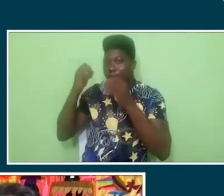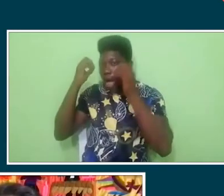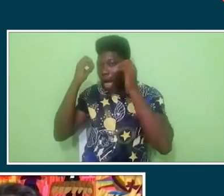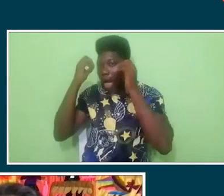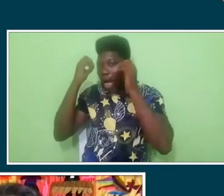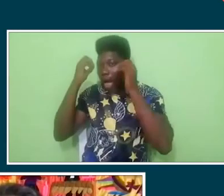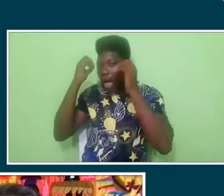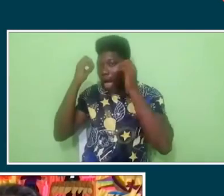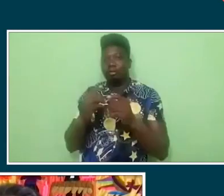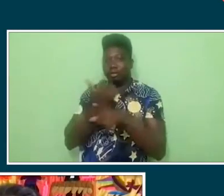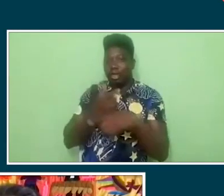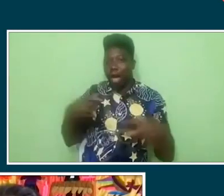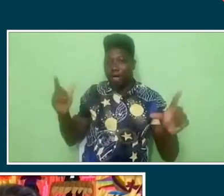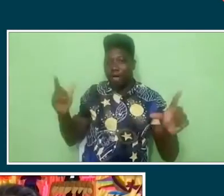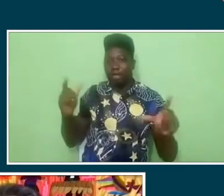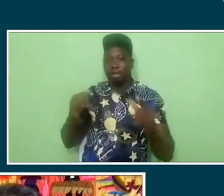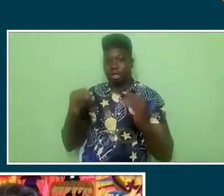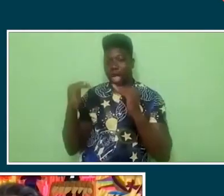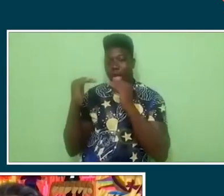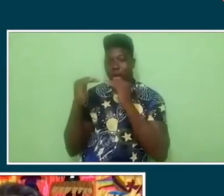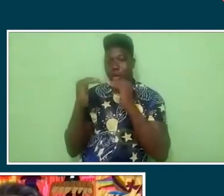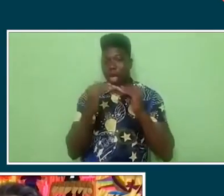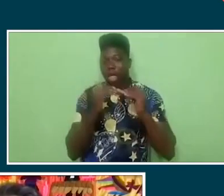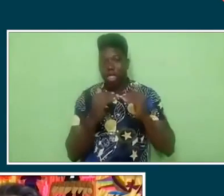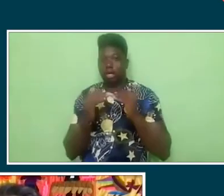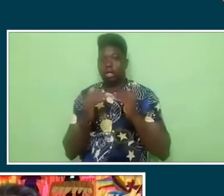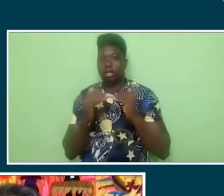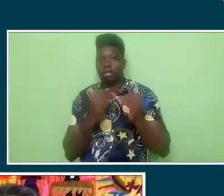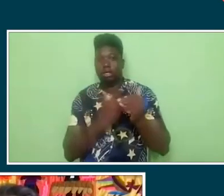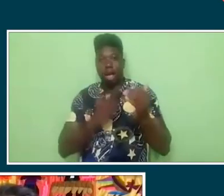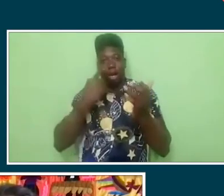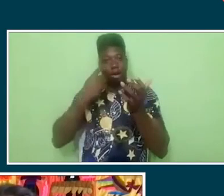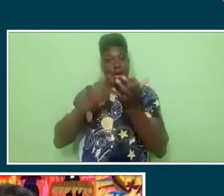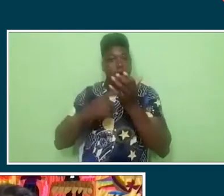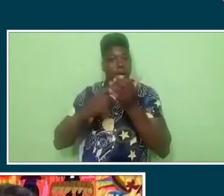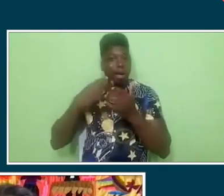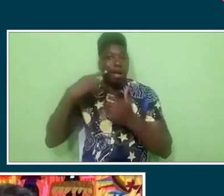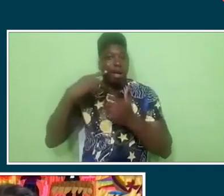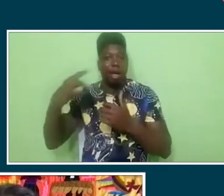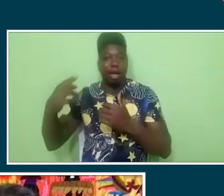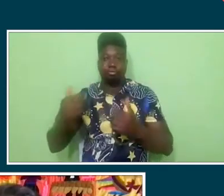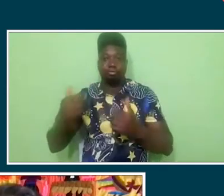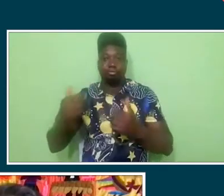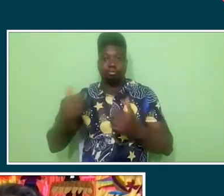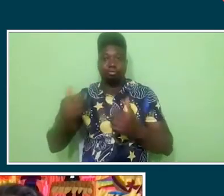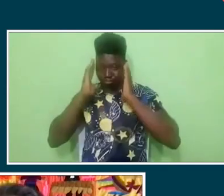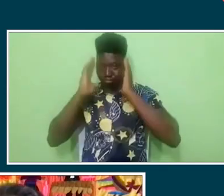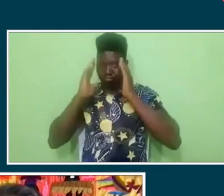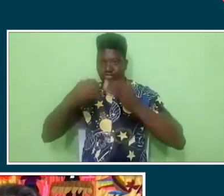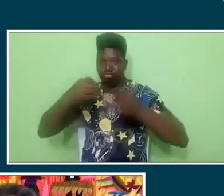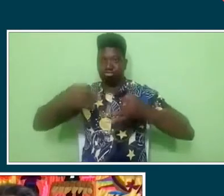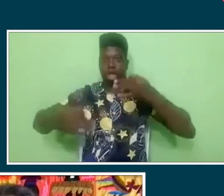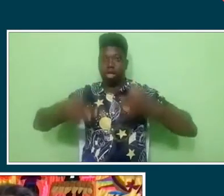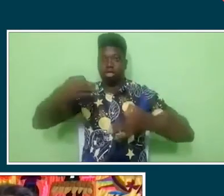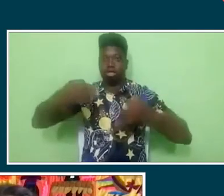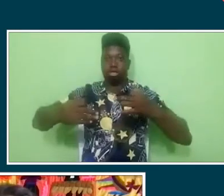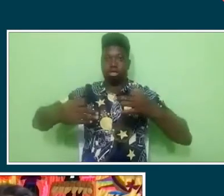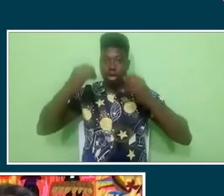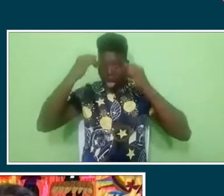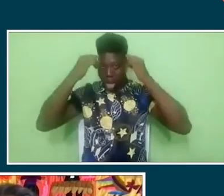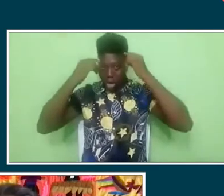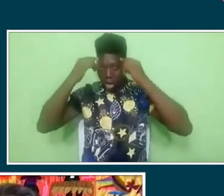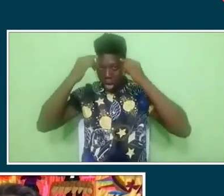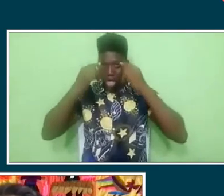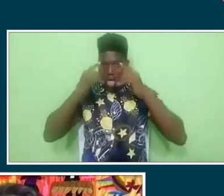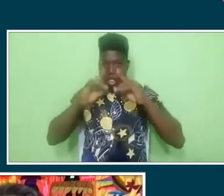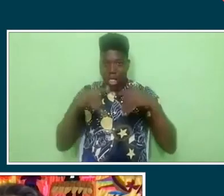she's recognized for her expertise addressing social justice concerns from a developmental and ecological